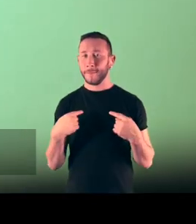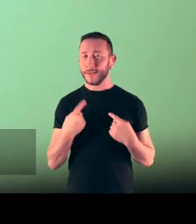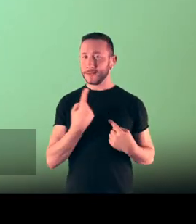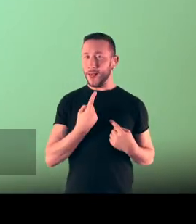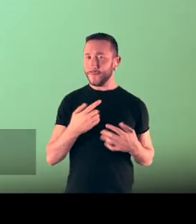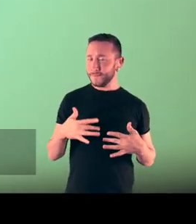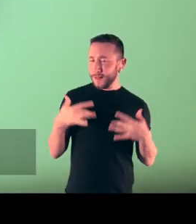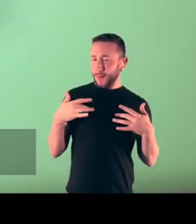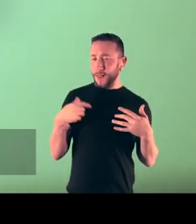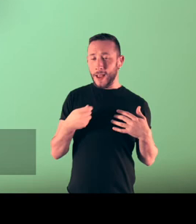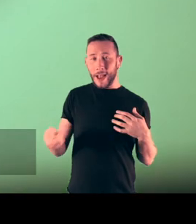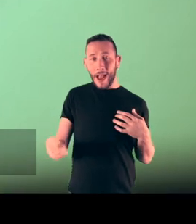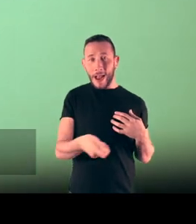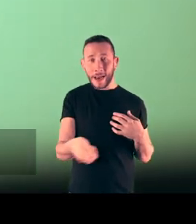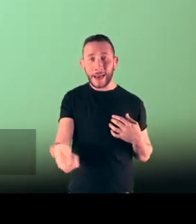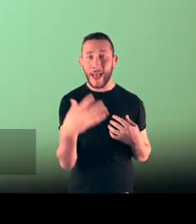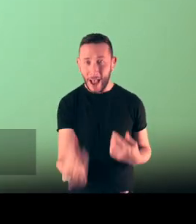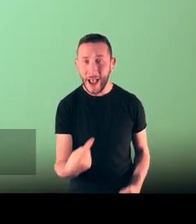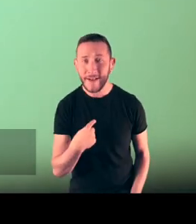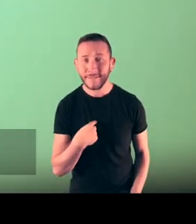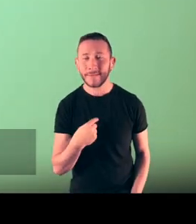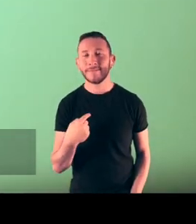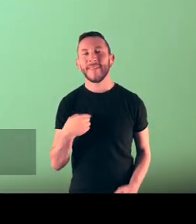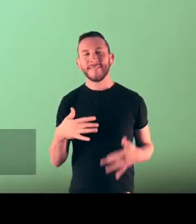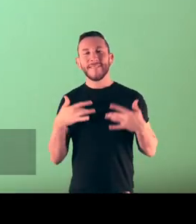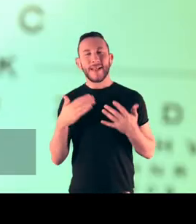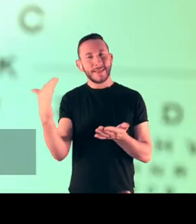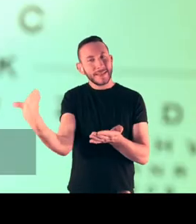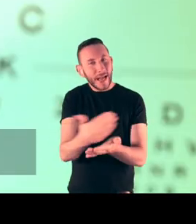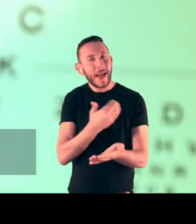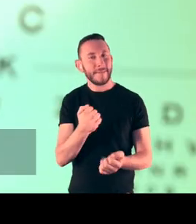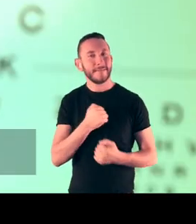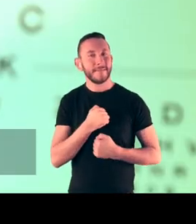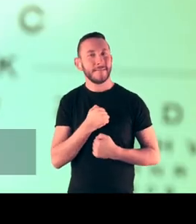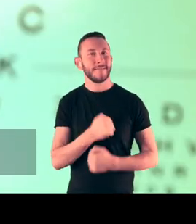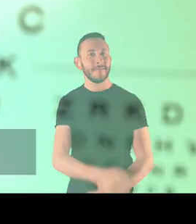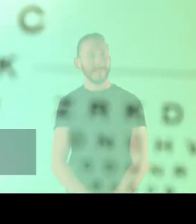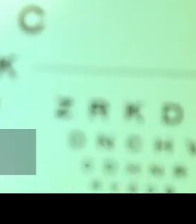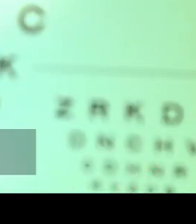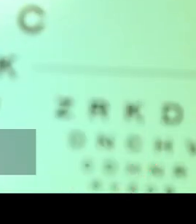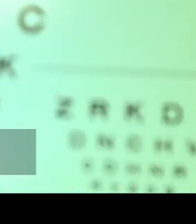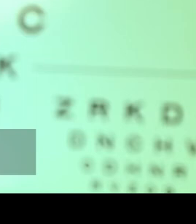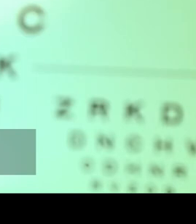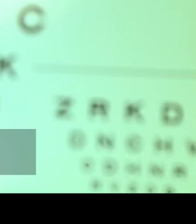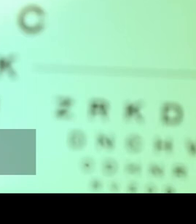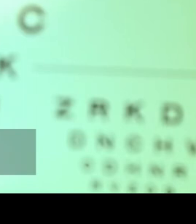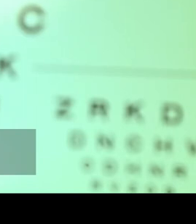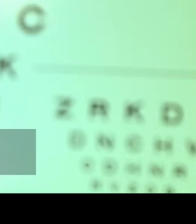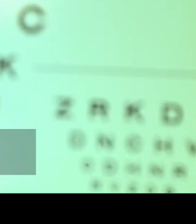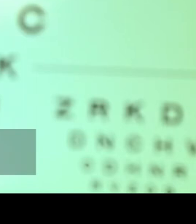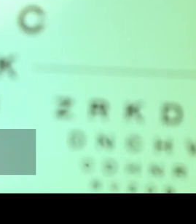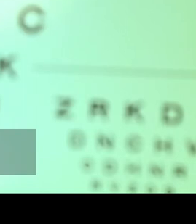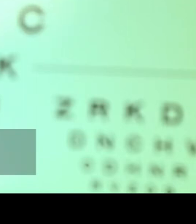So the feeling of having a cane with you makes you probably more, well, I'd say it makes a blind person more safe, well,